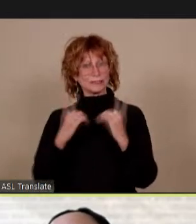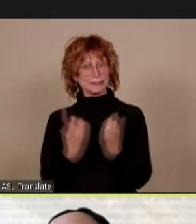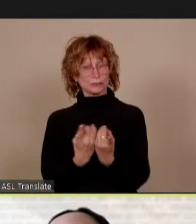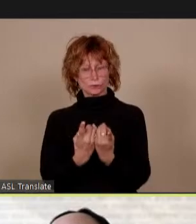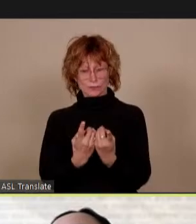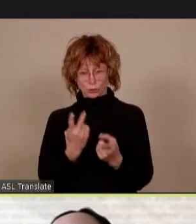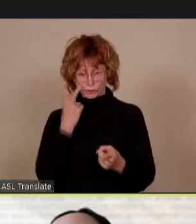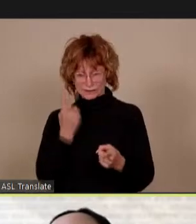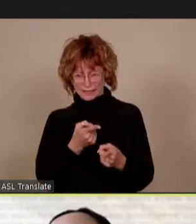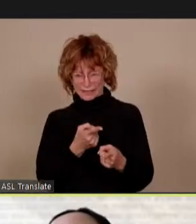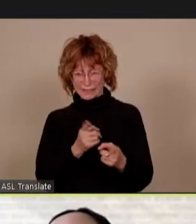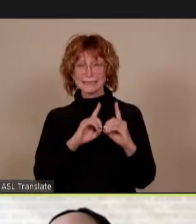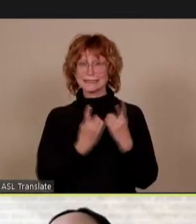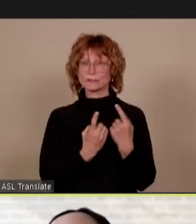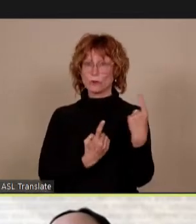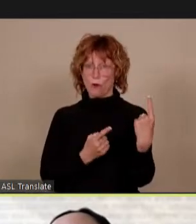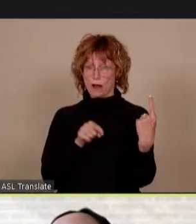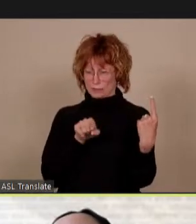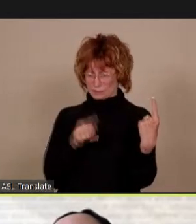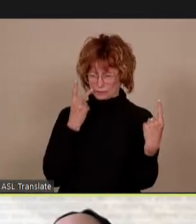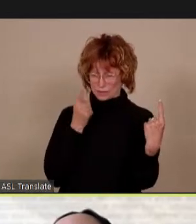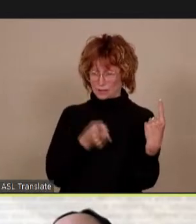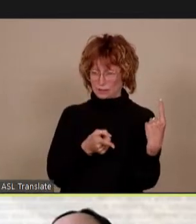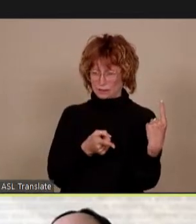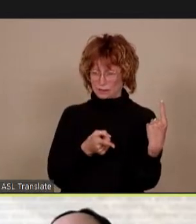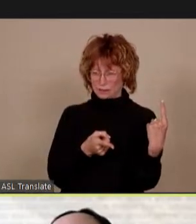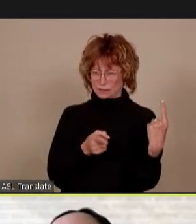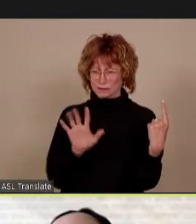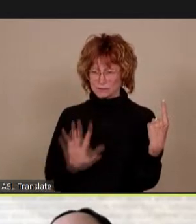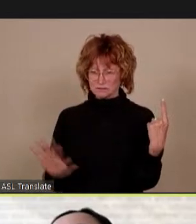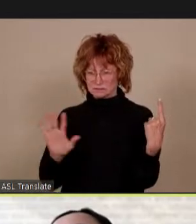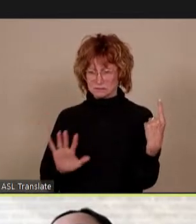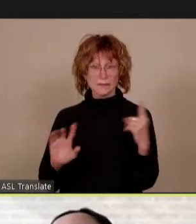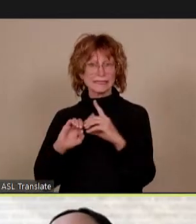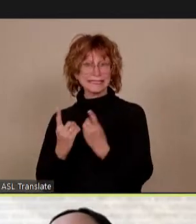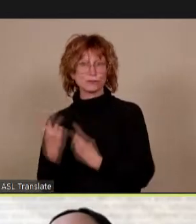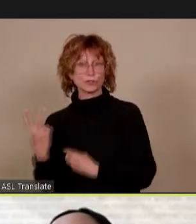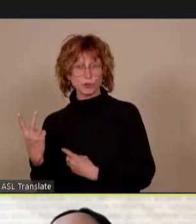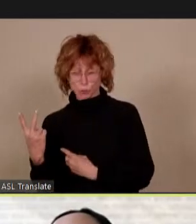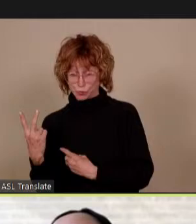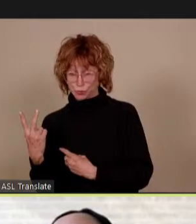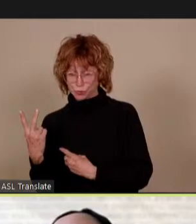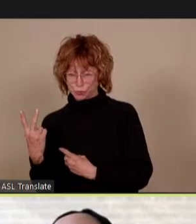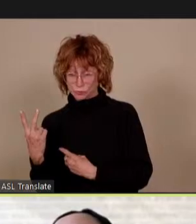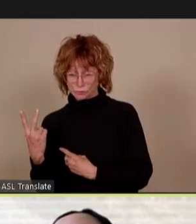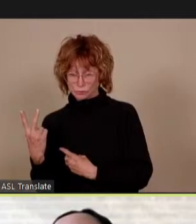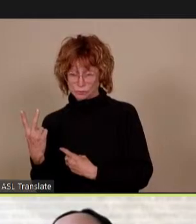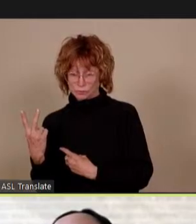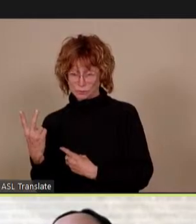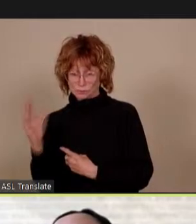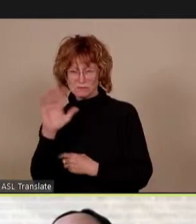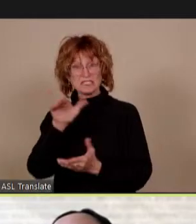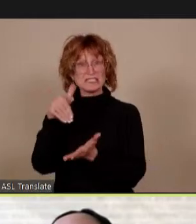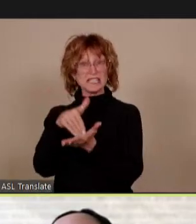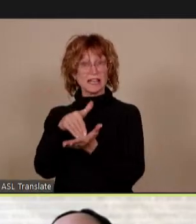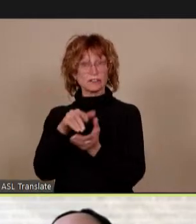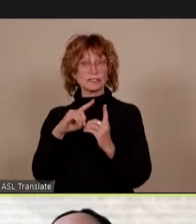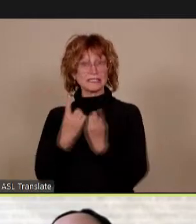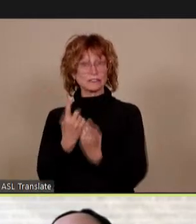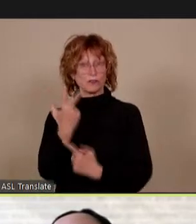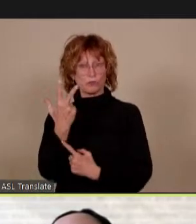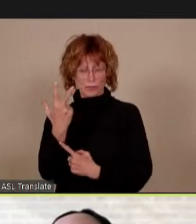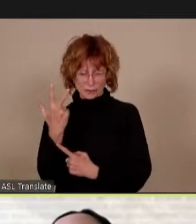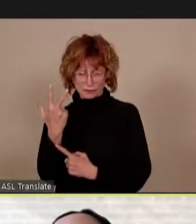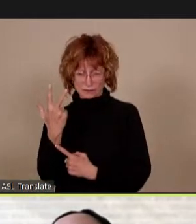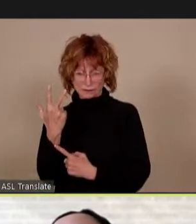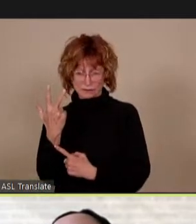have District 1. Over here, you have District 2. In the center, you have District 3.